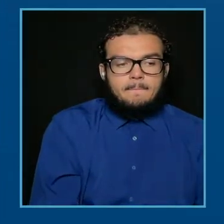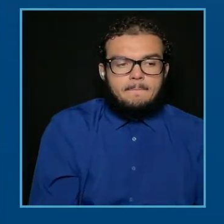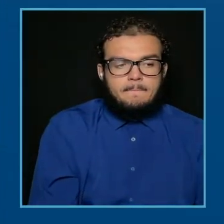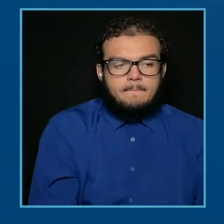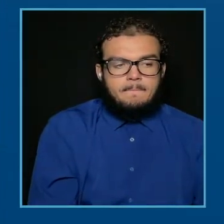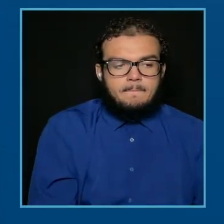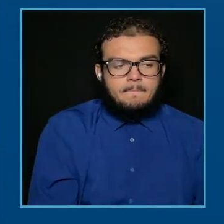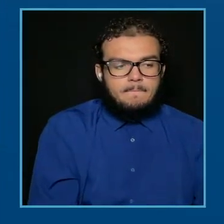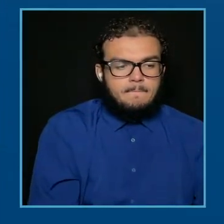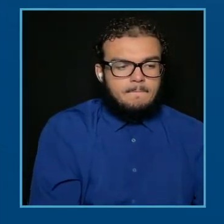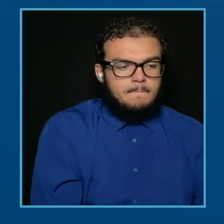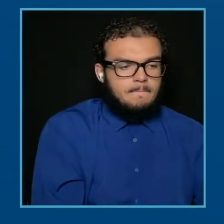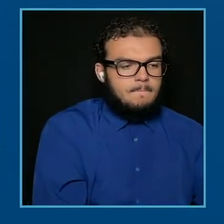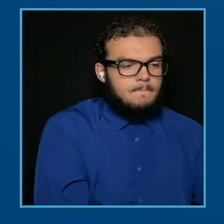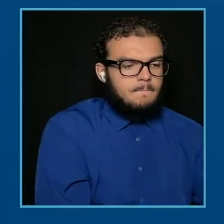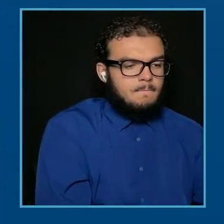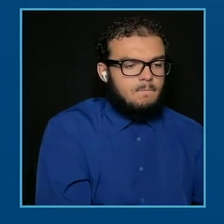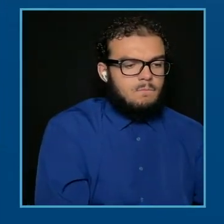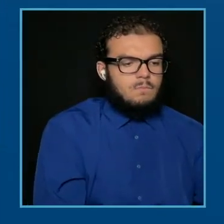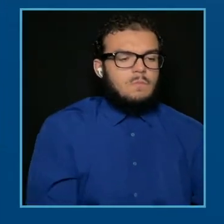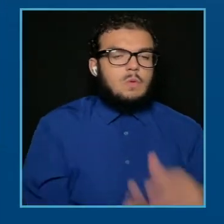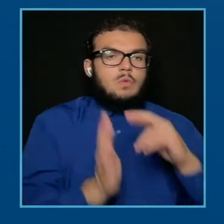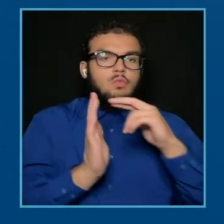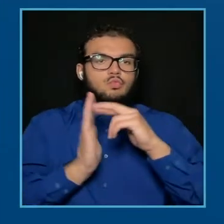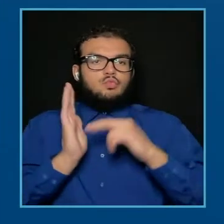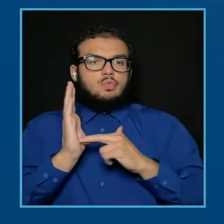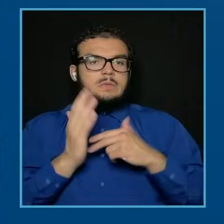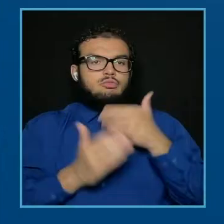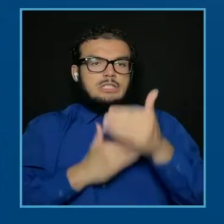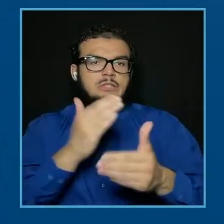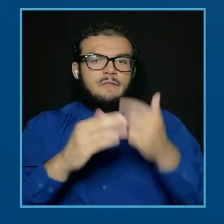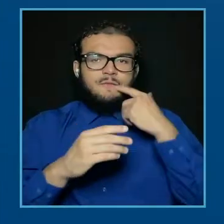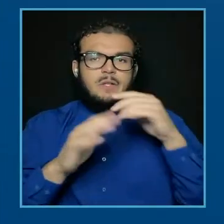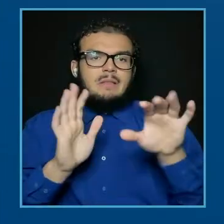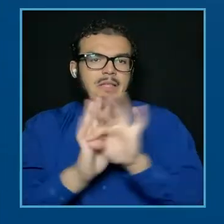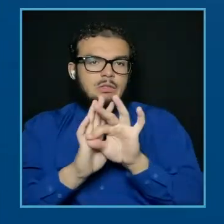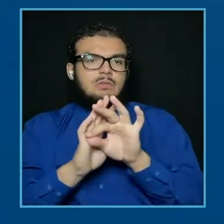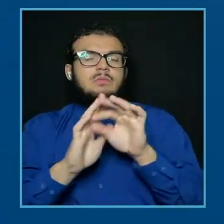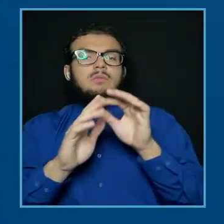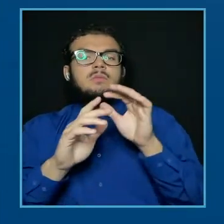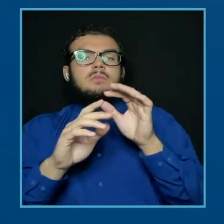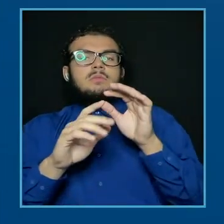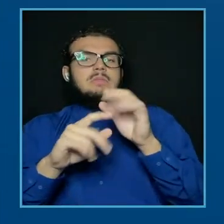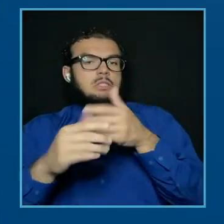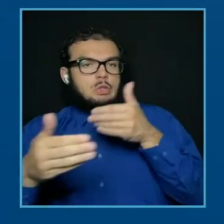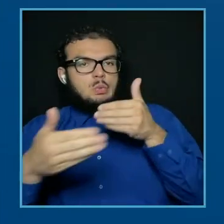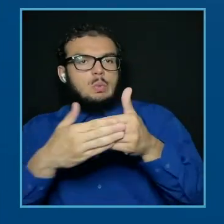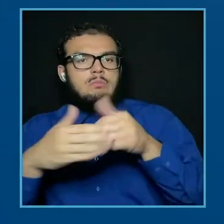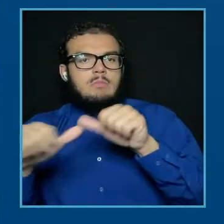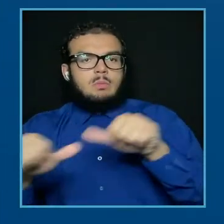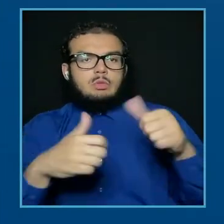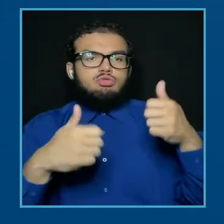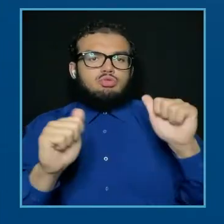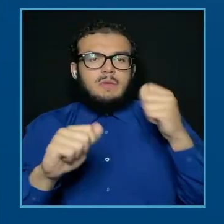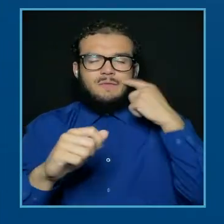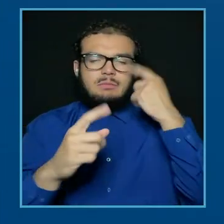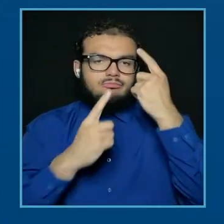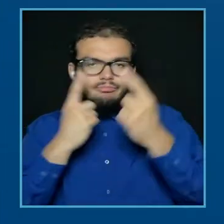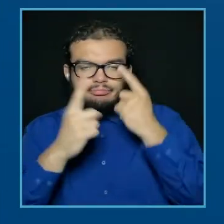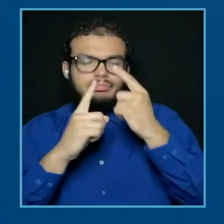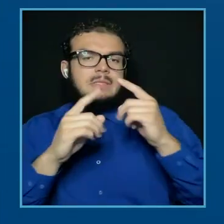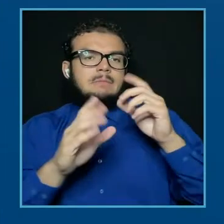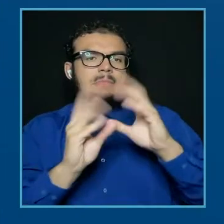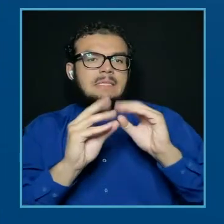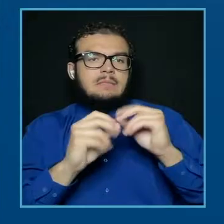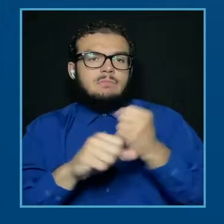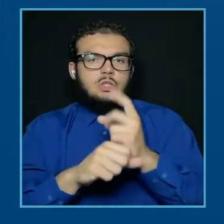that since the rules of procedure for the election, which we want to adhere to as quickly as, or as closely as possible, do contemplate a meeting, ensuring